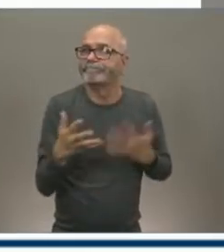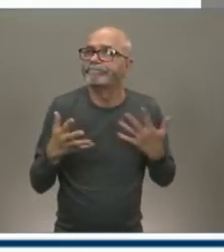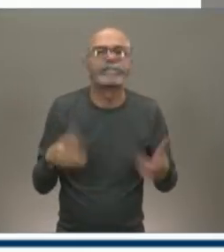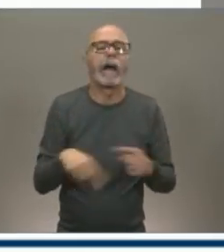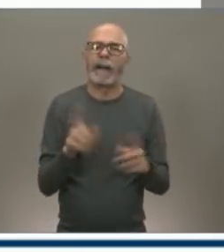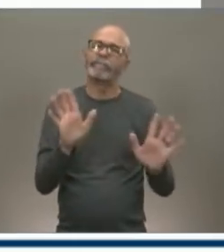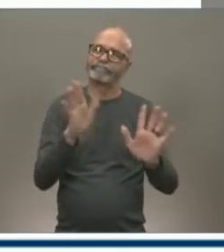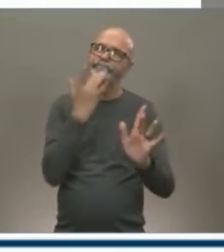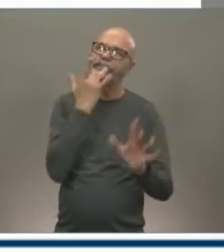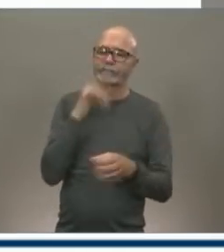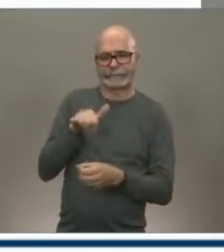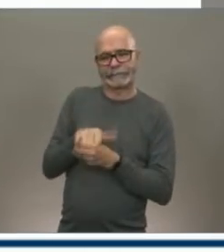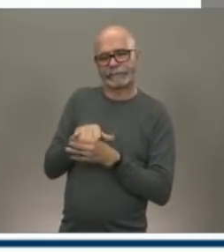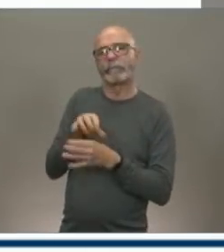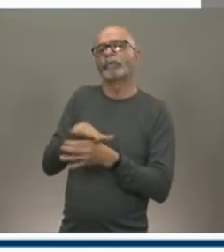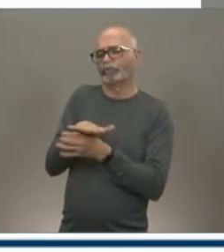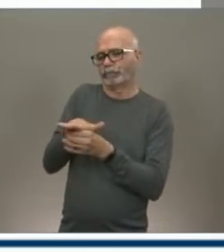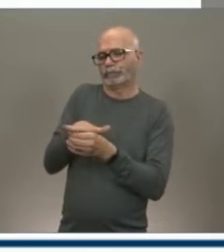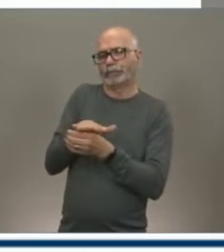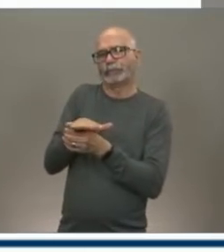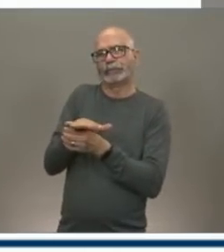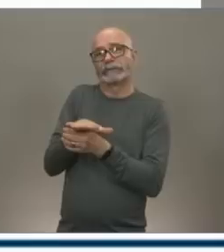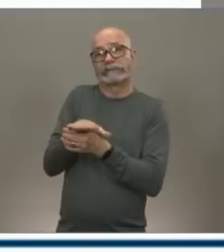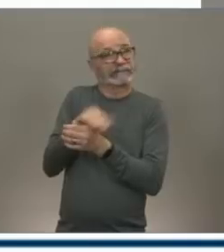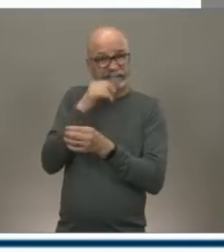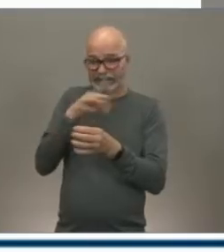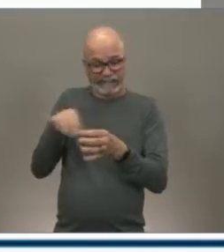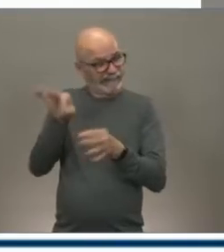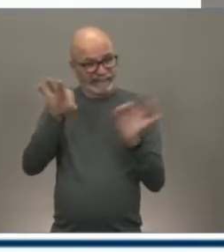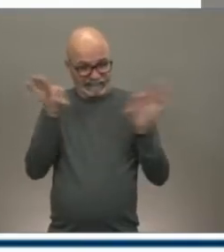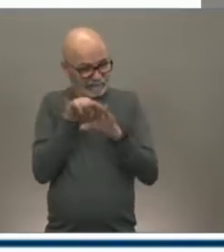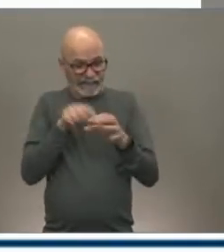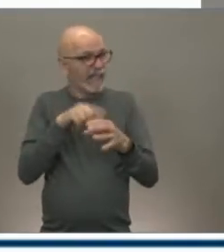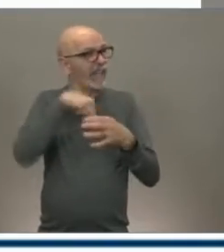non-essential travel out of the province, and